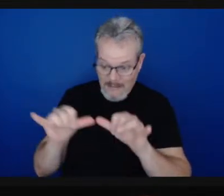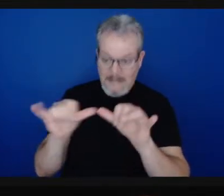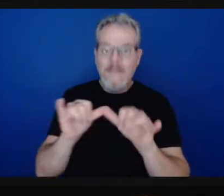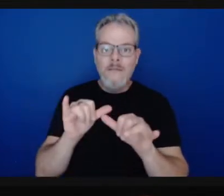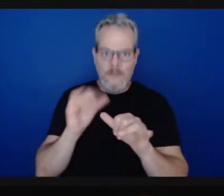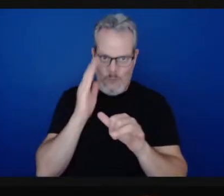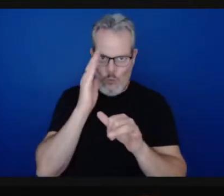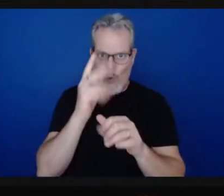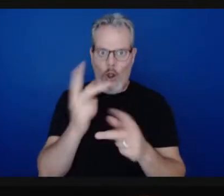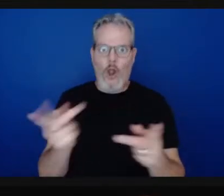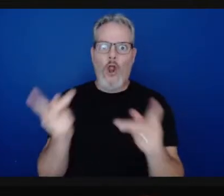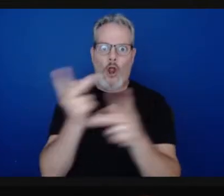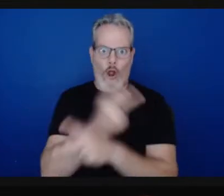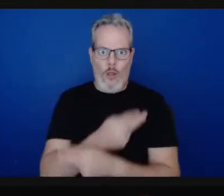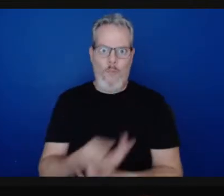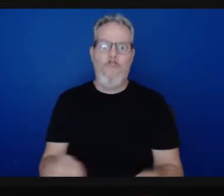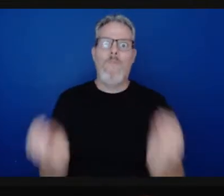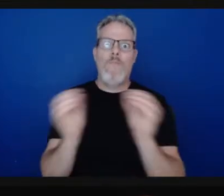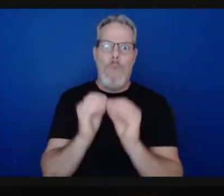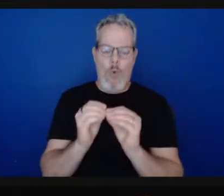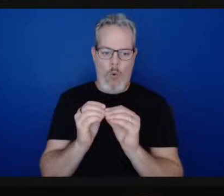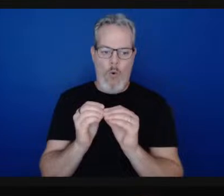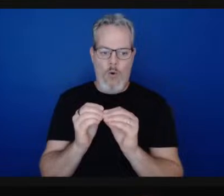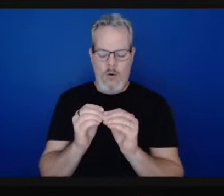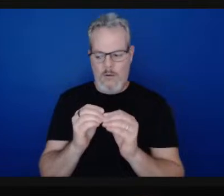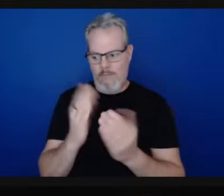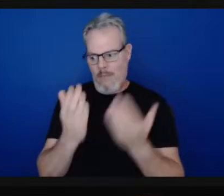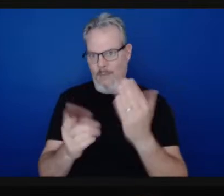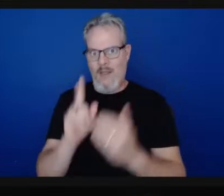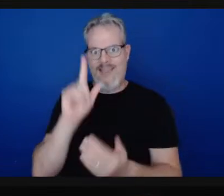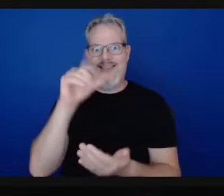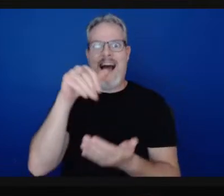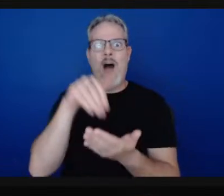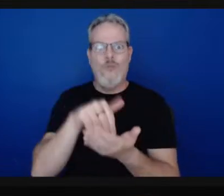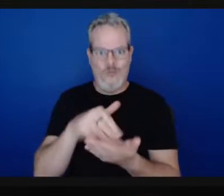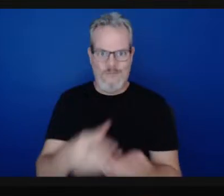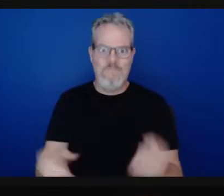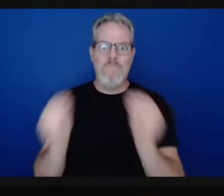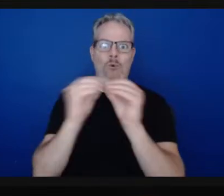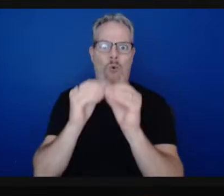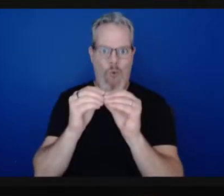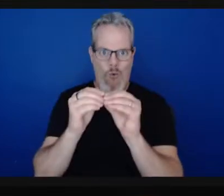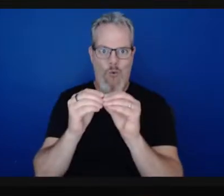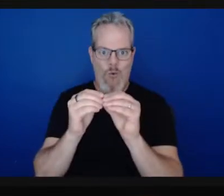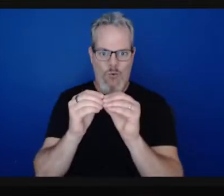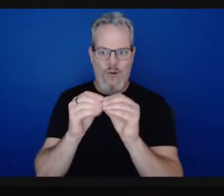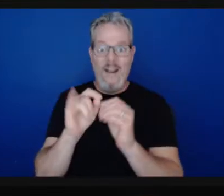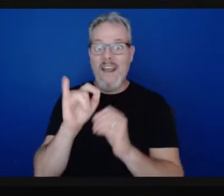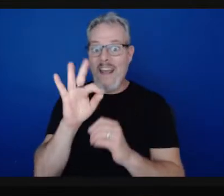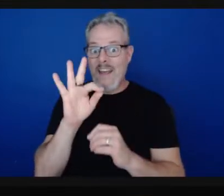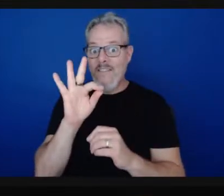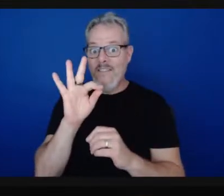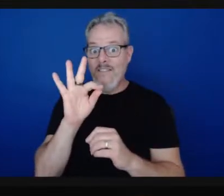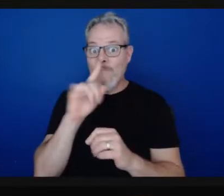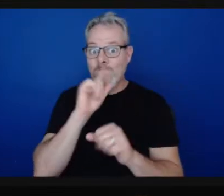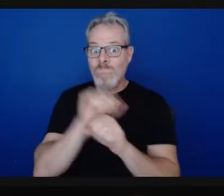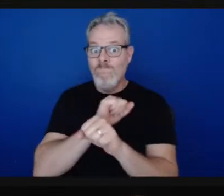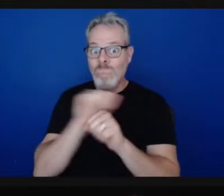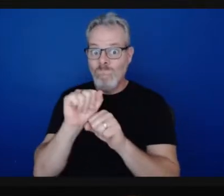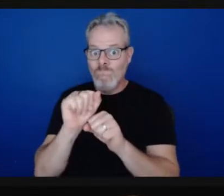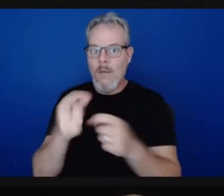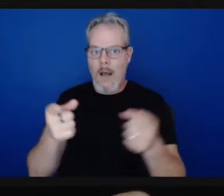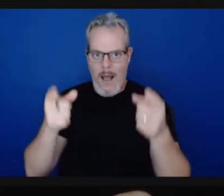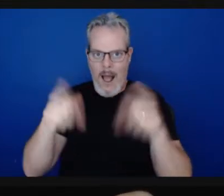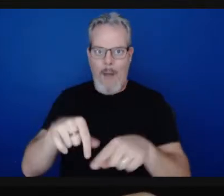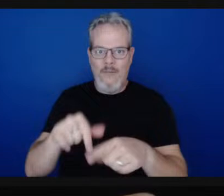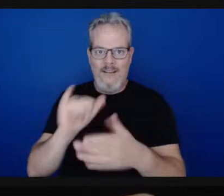by a factor of, let's say, 1,000-ish, if an eruption actually does occur. During that first pulse